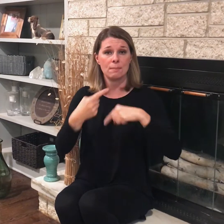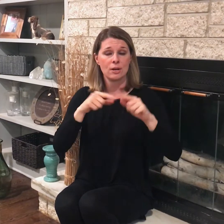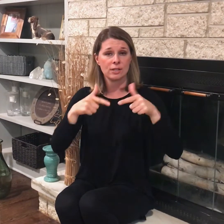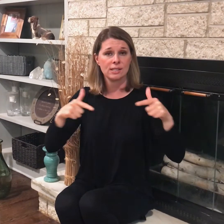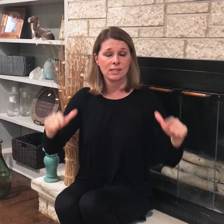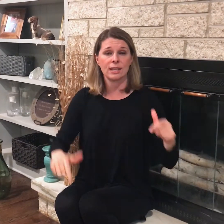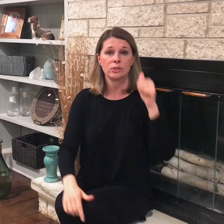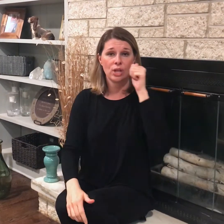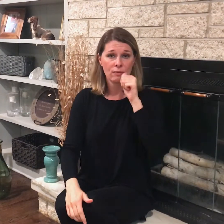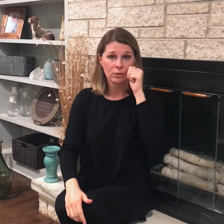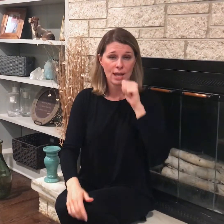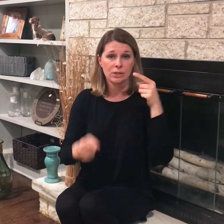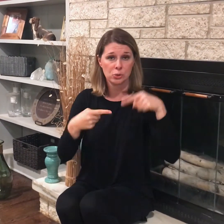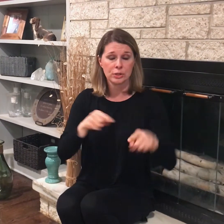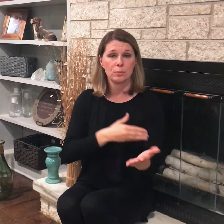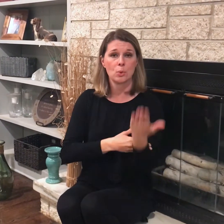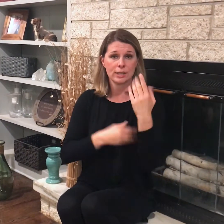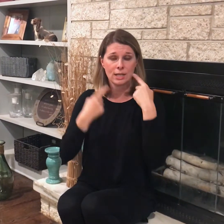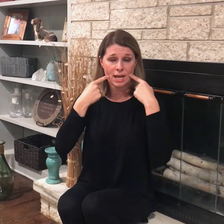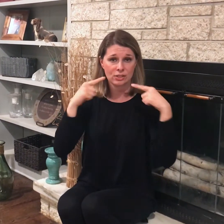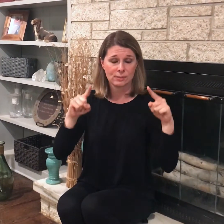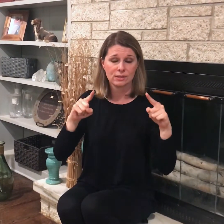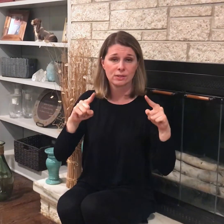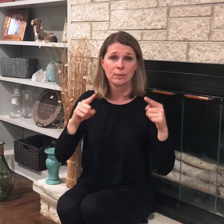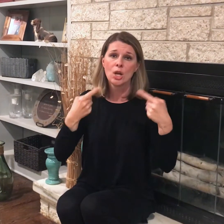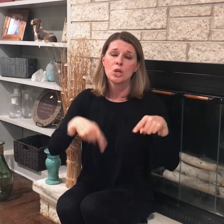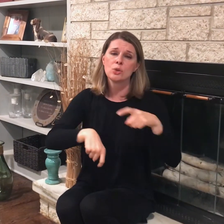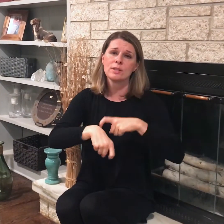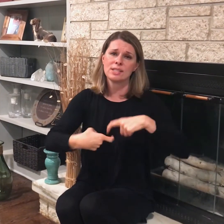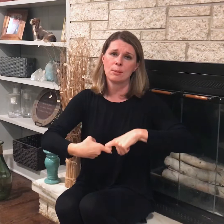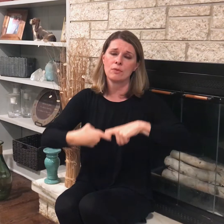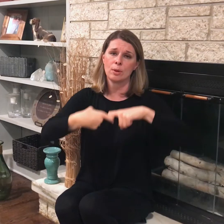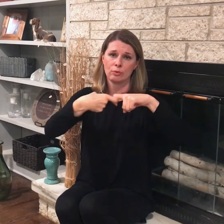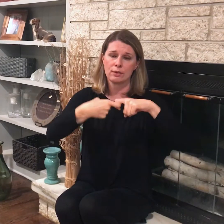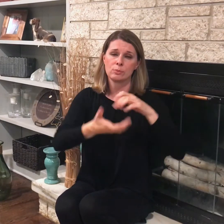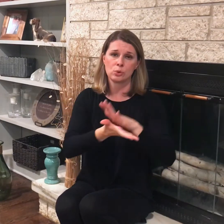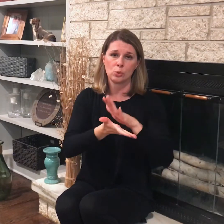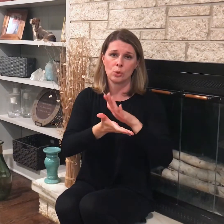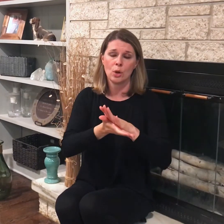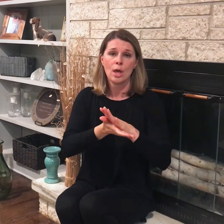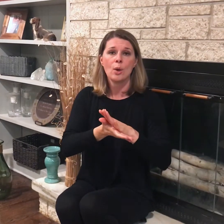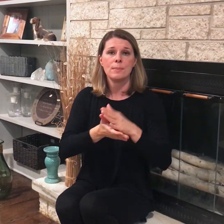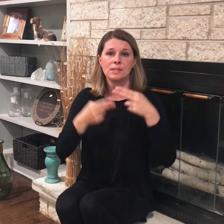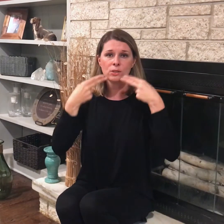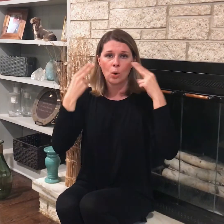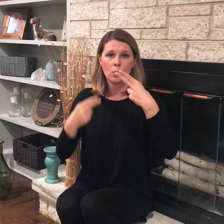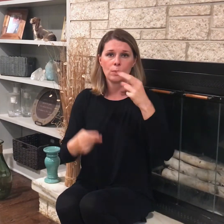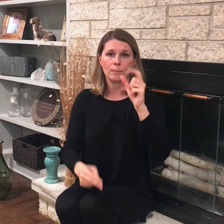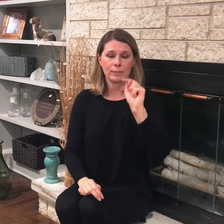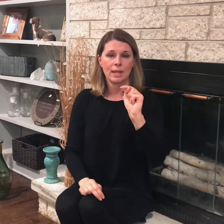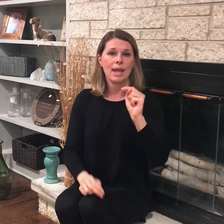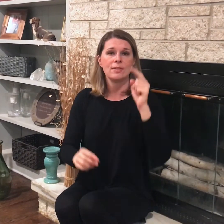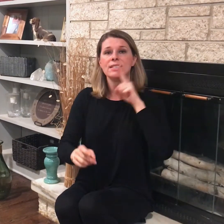word in American Sign Language every day during the morning announcements. During this time of our break from school, Mrs.